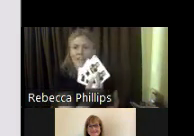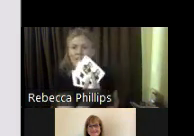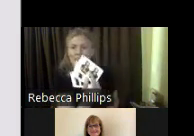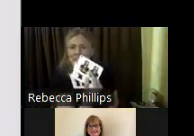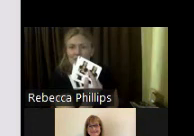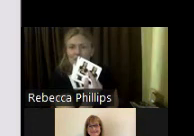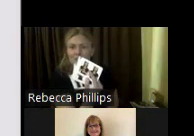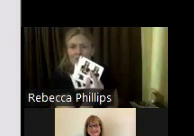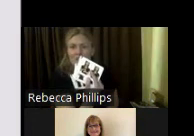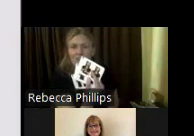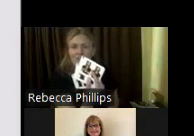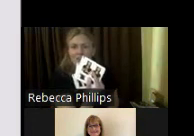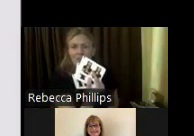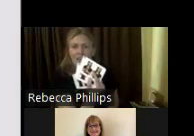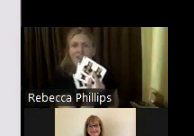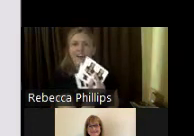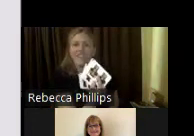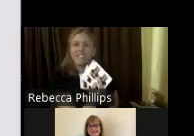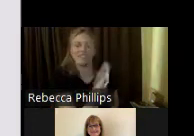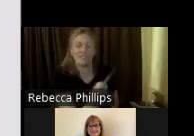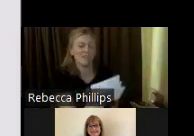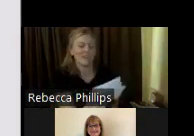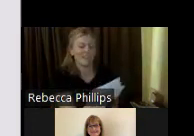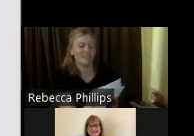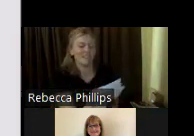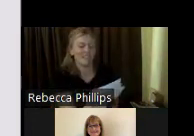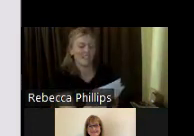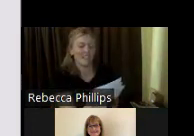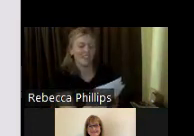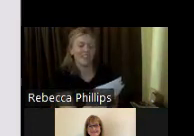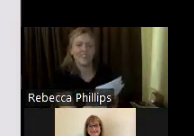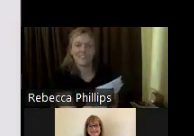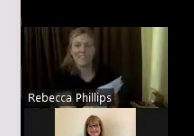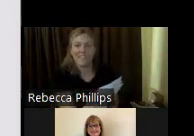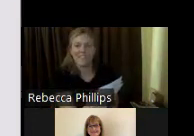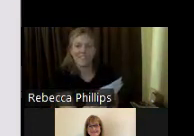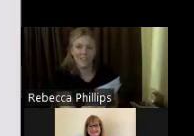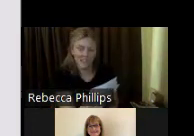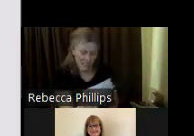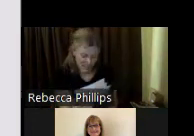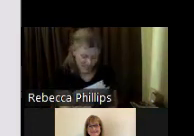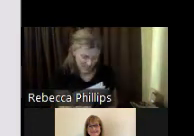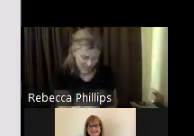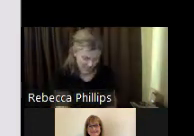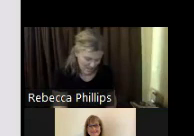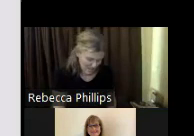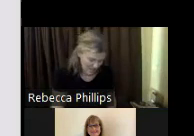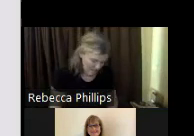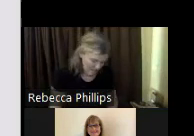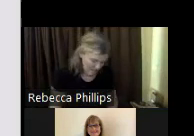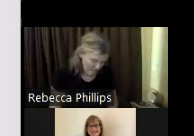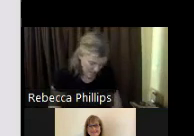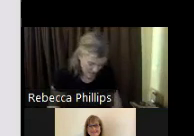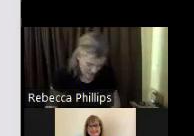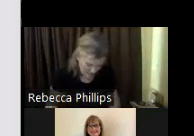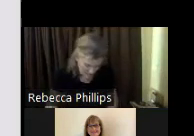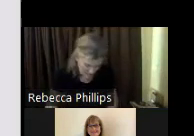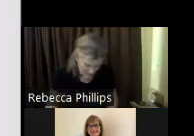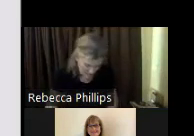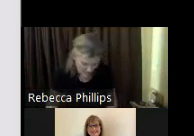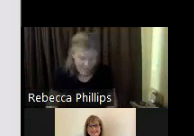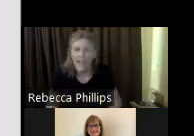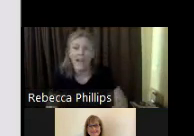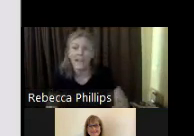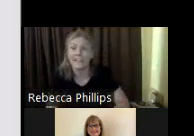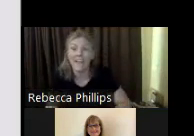hole in it. So you do the, Yeah. oh, Yeah, that's on the very back of the box, there's a card in there and it's got a ring